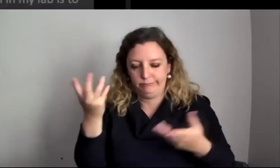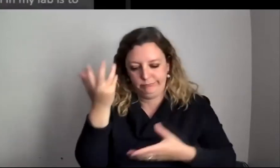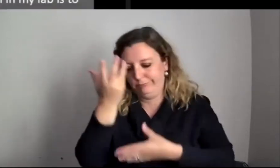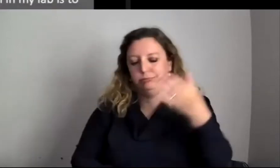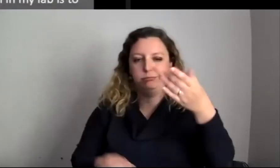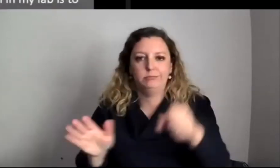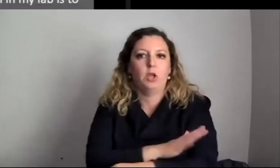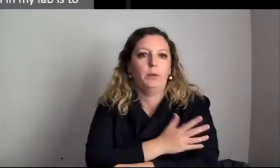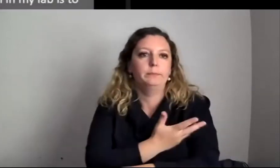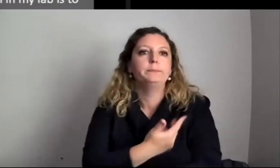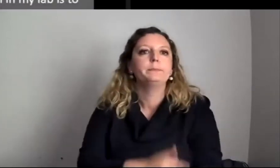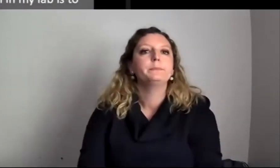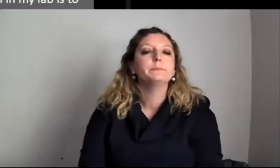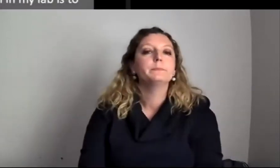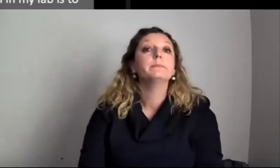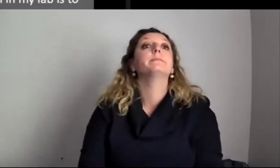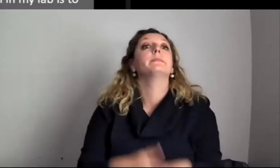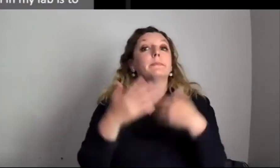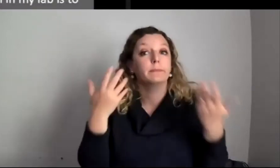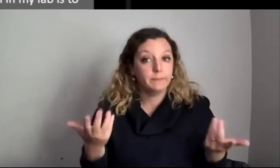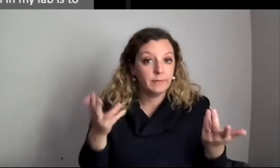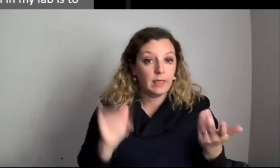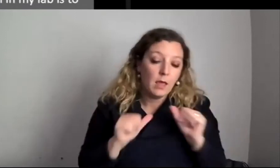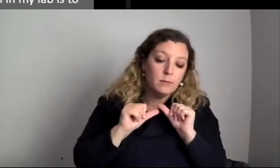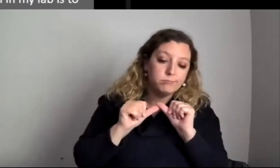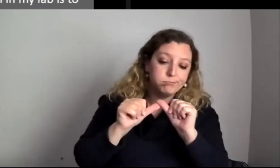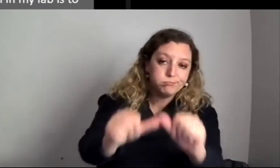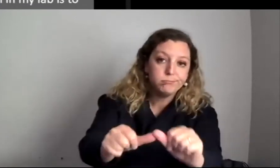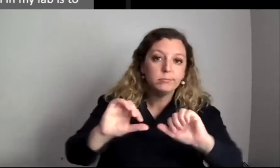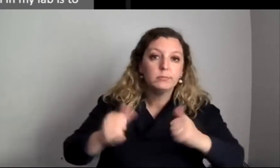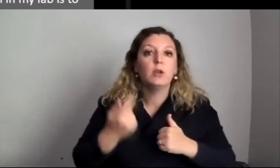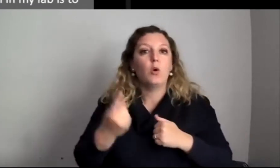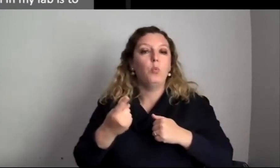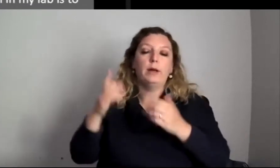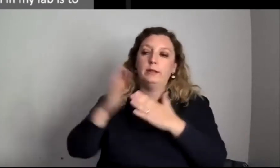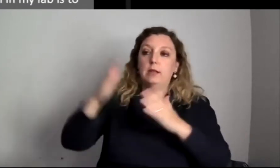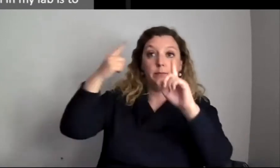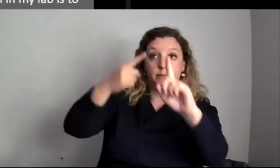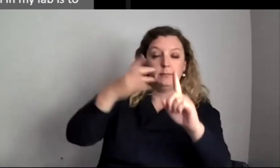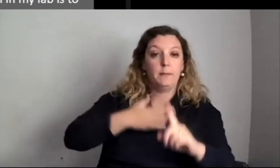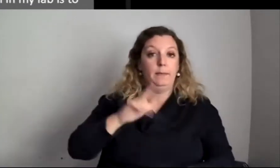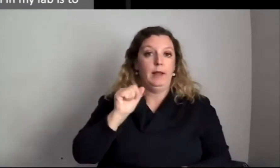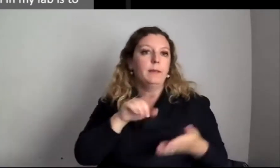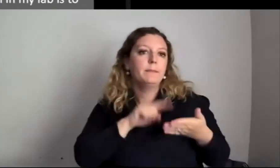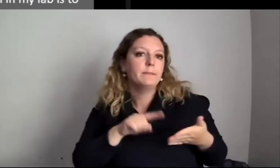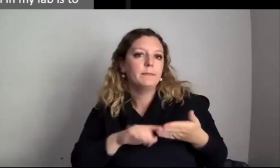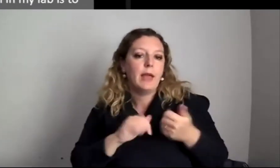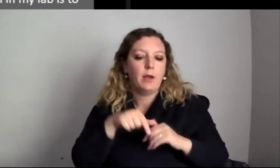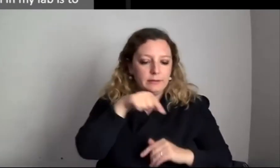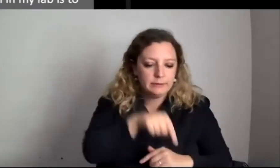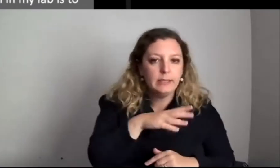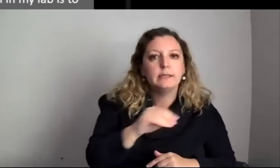disappeared. And so in light of these ongoing challenges, one primary aim in my lab is to investigate how these and